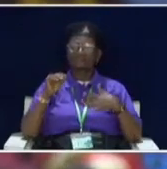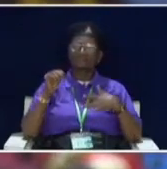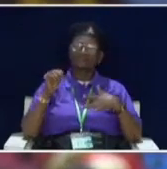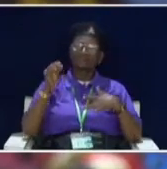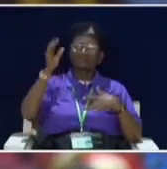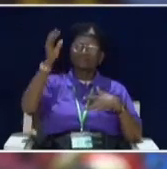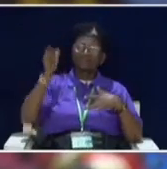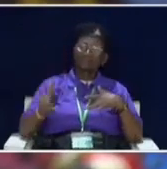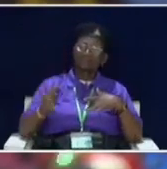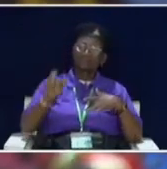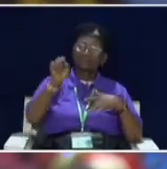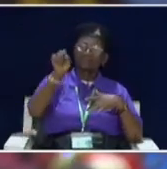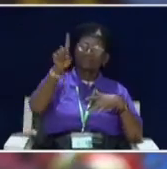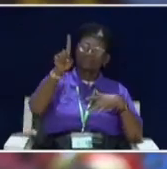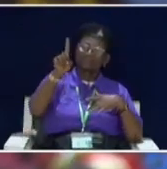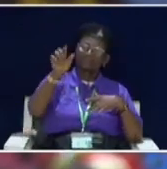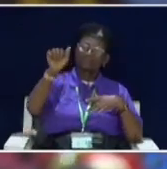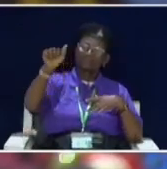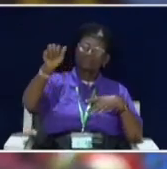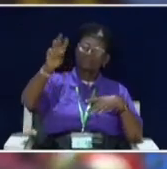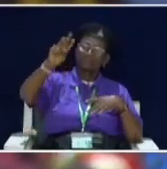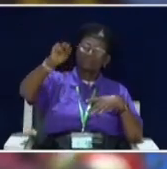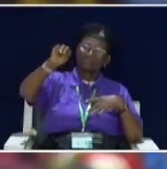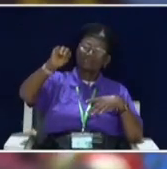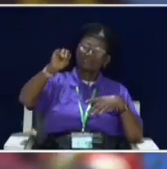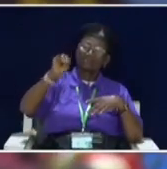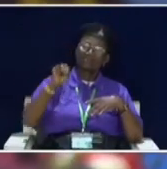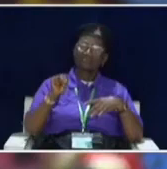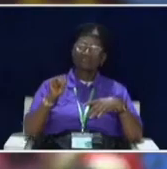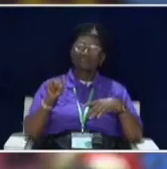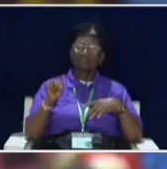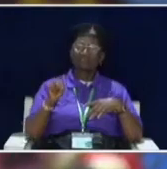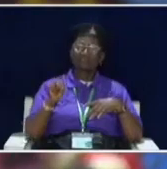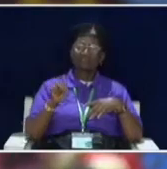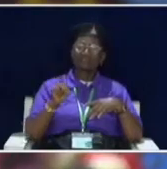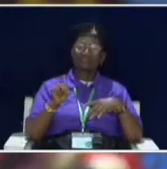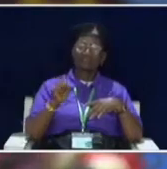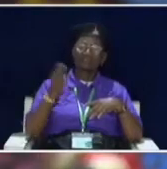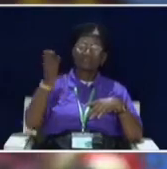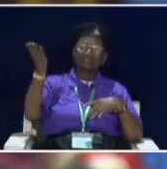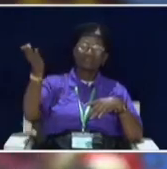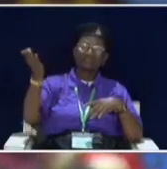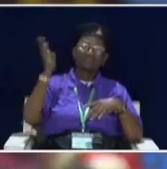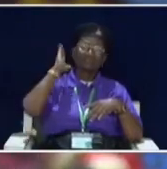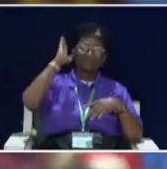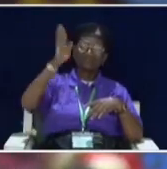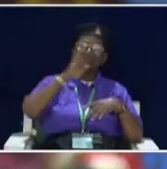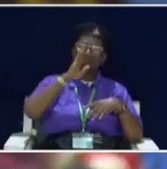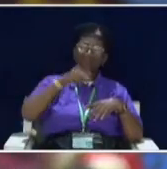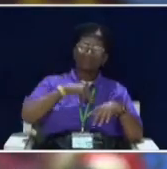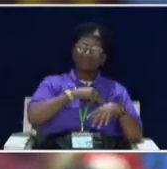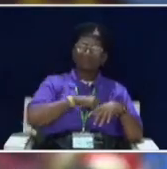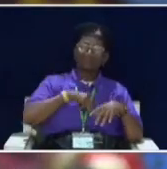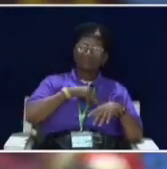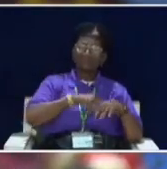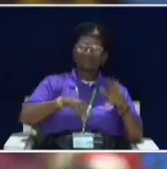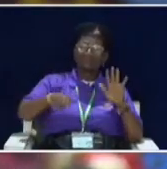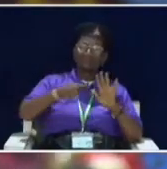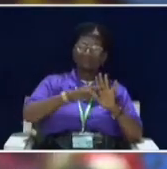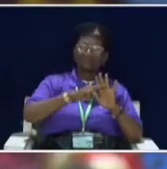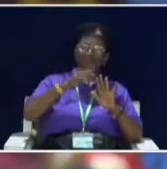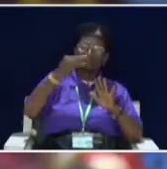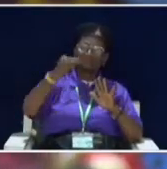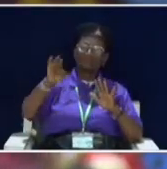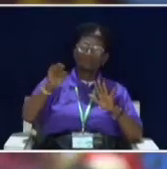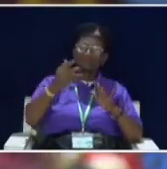11 a.m., there will be ministrations of laying on of